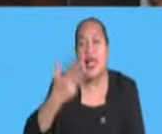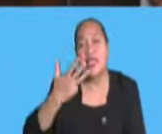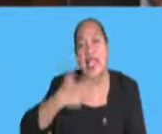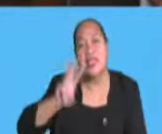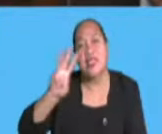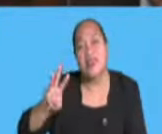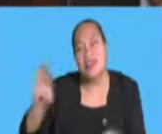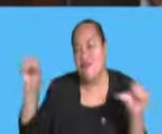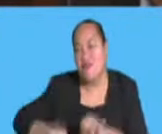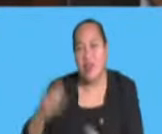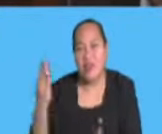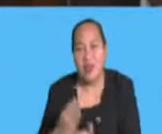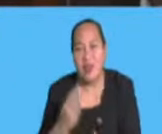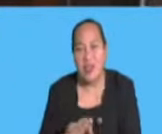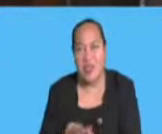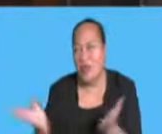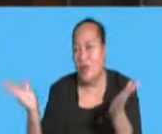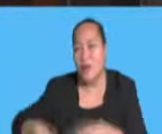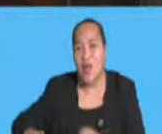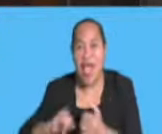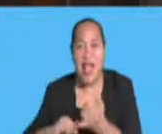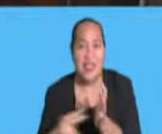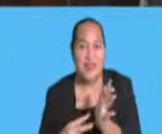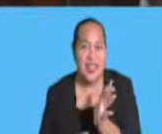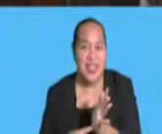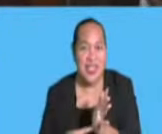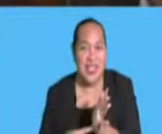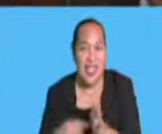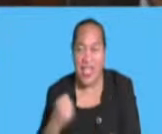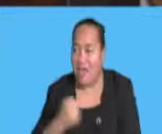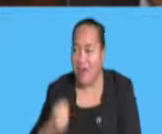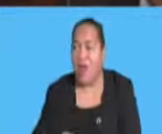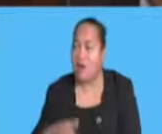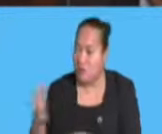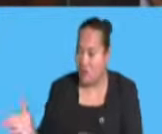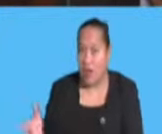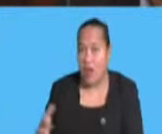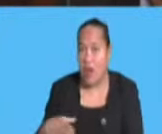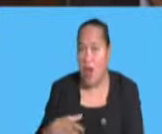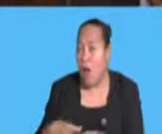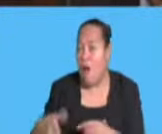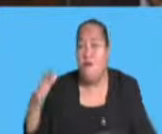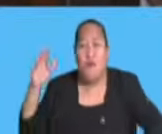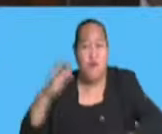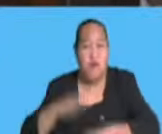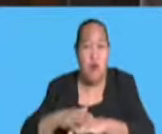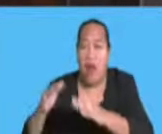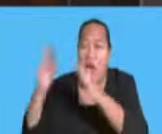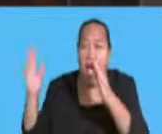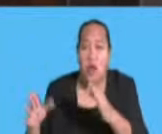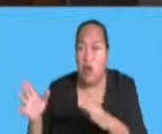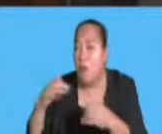1993 and the collapse of the SBT government, despite having an unprecedented and absolute House and Senate